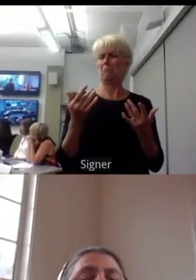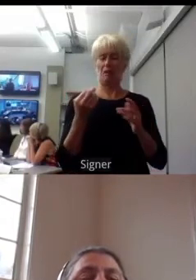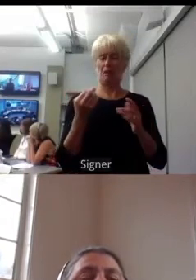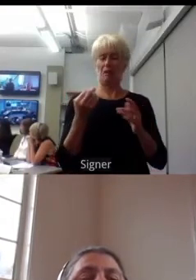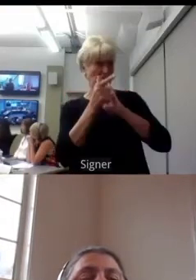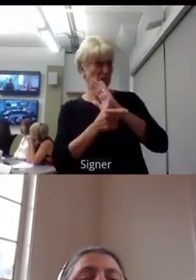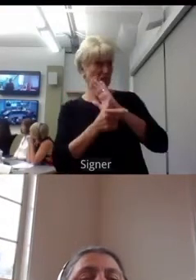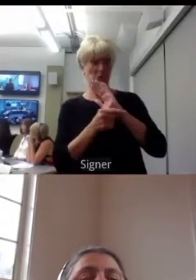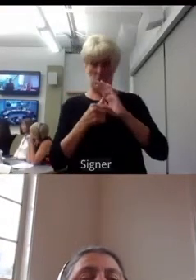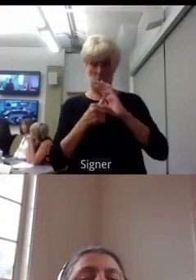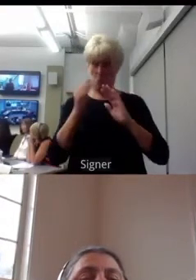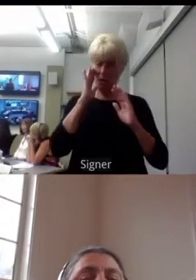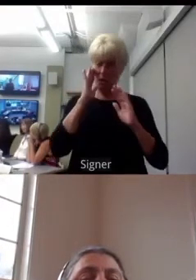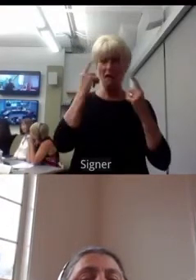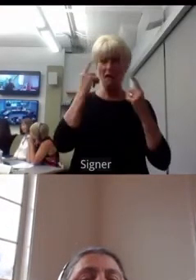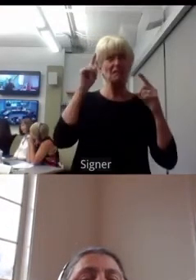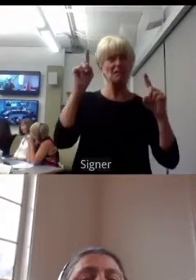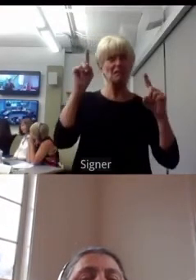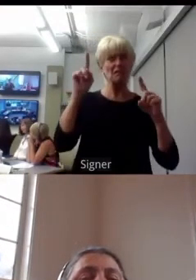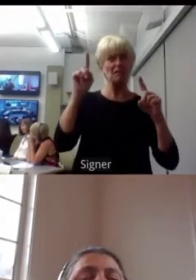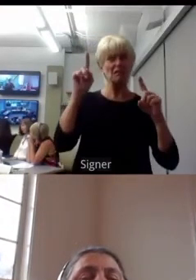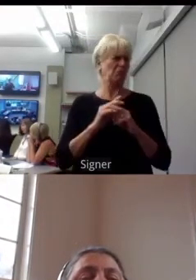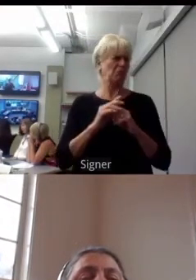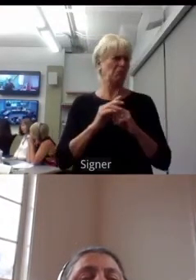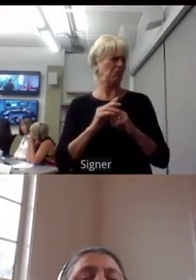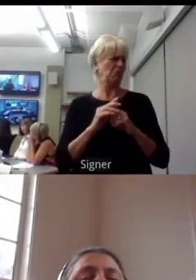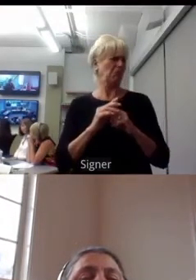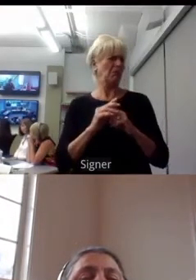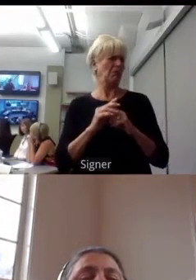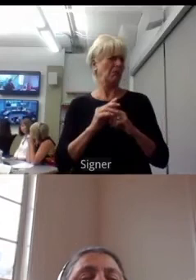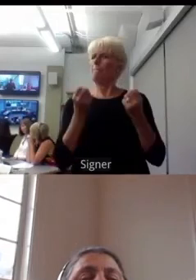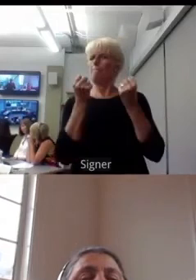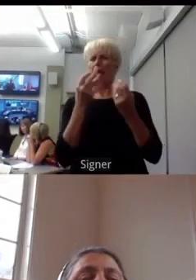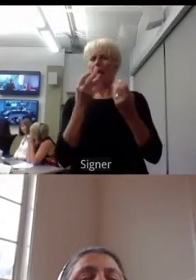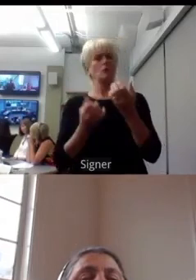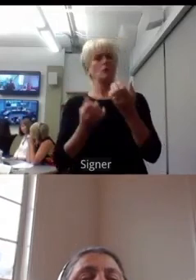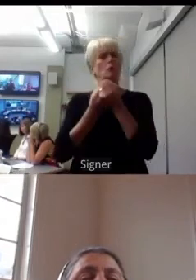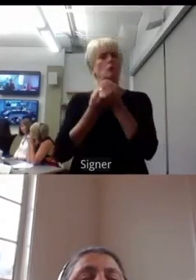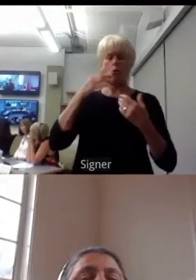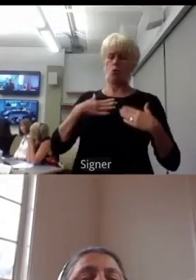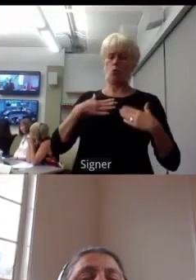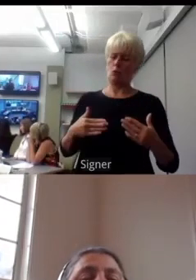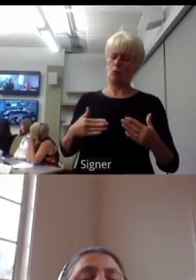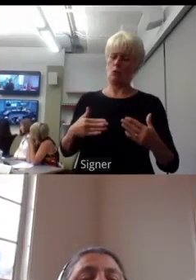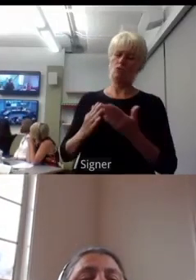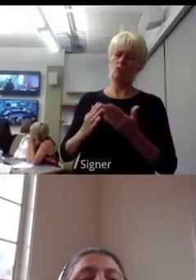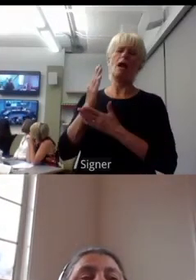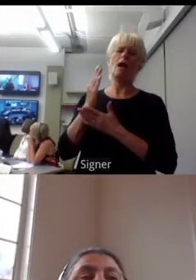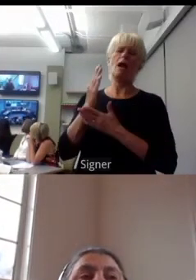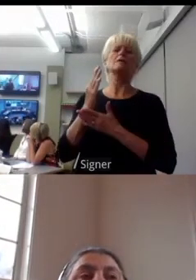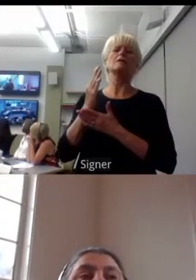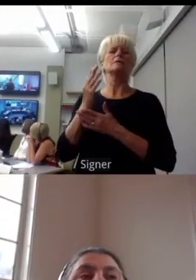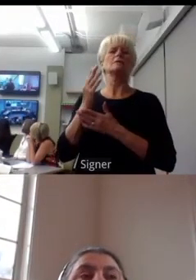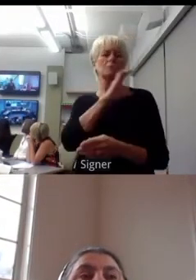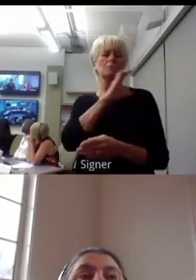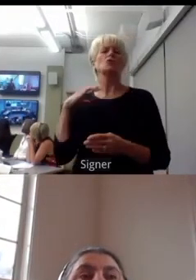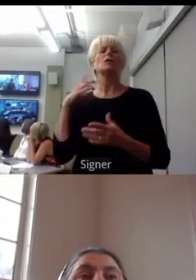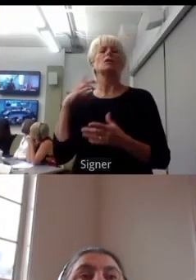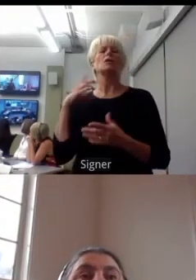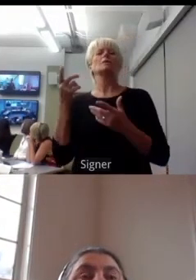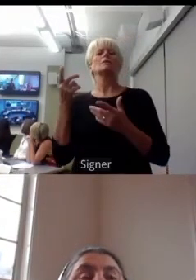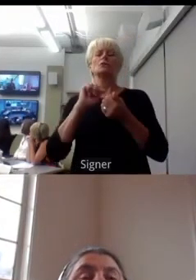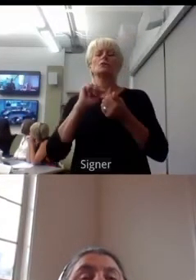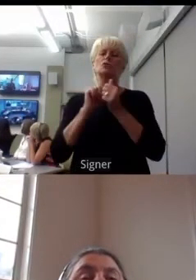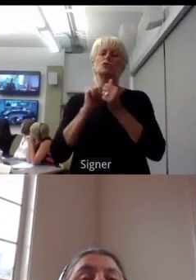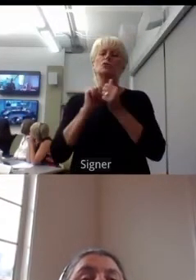of support for the Human Rights Commission and education and changing building codes, but an overarching act was a big